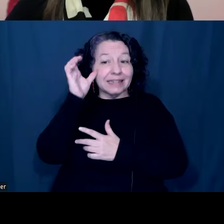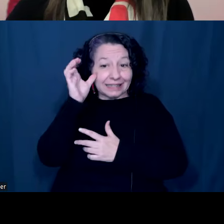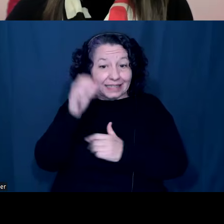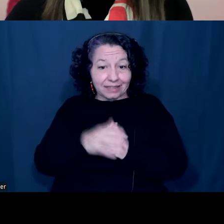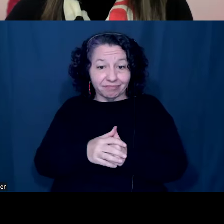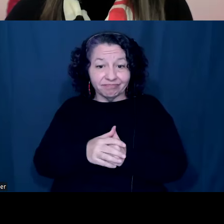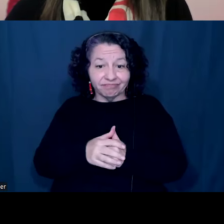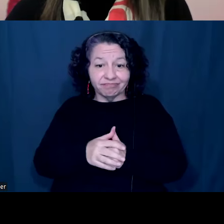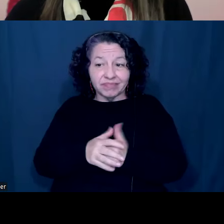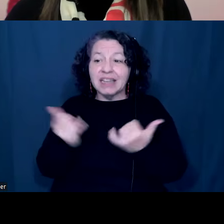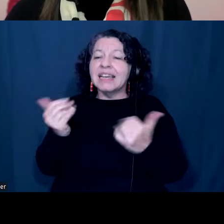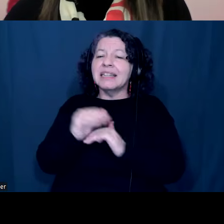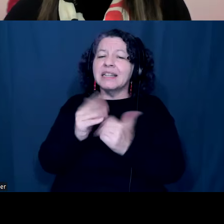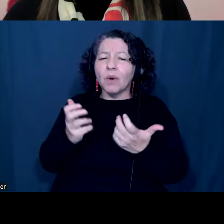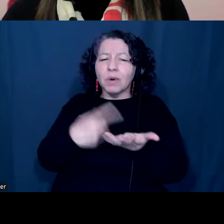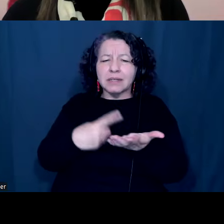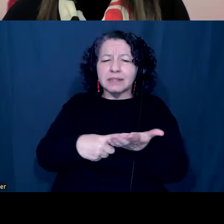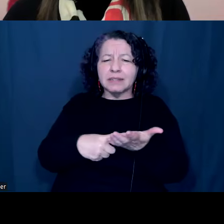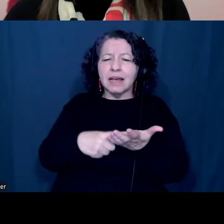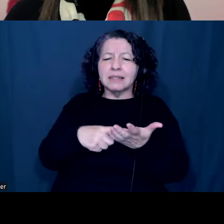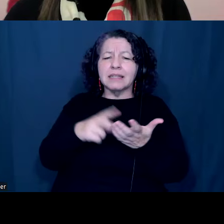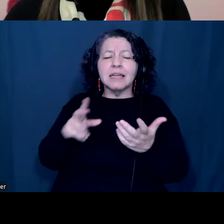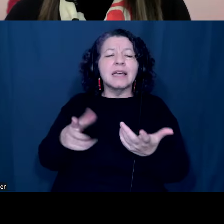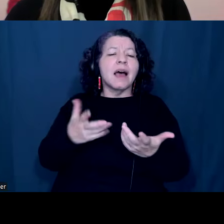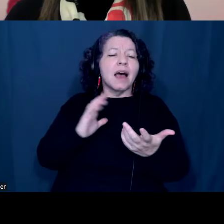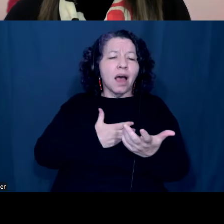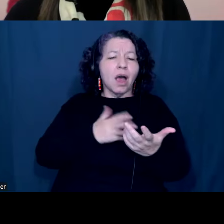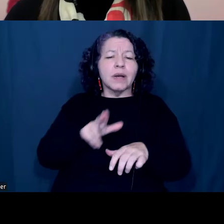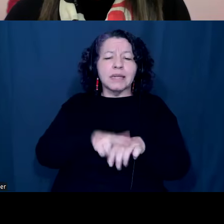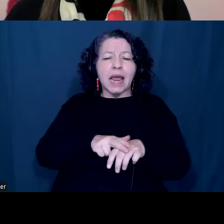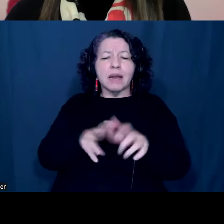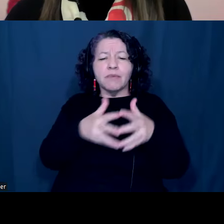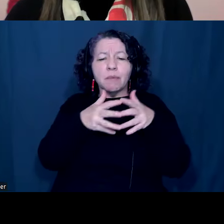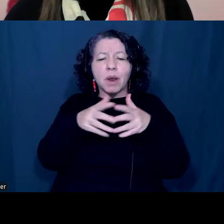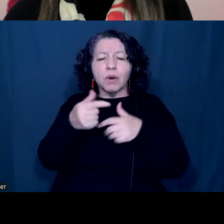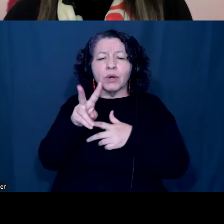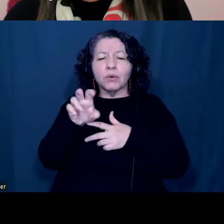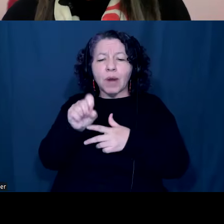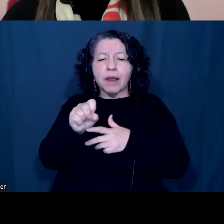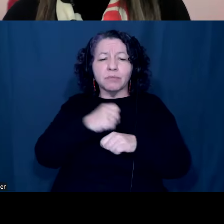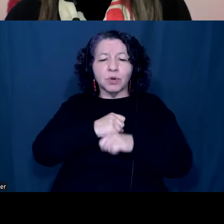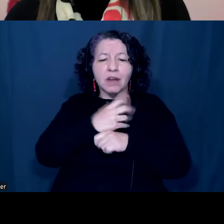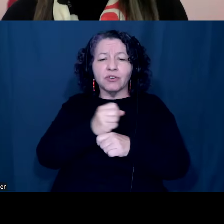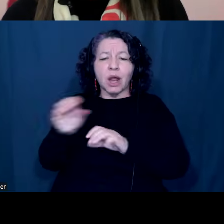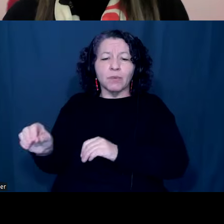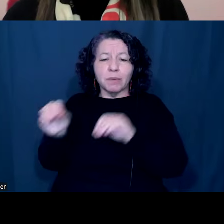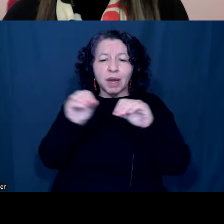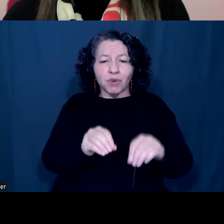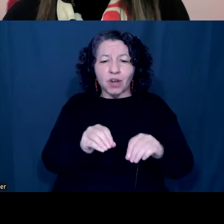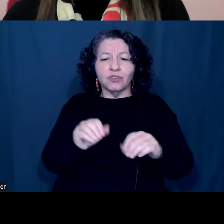Tonight, I want to talk about the Native American Graves Protection and Repatriation Act, often referred to as